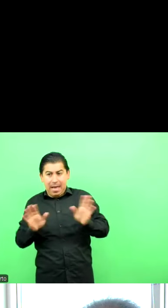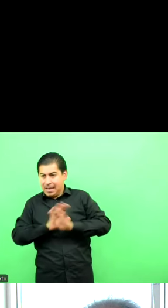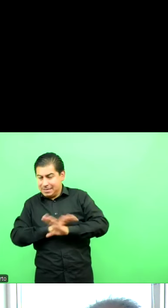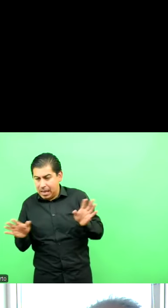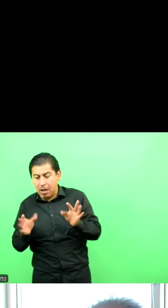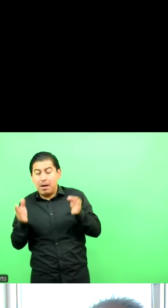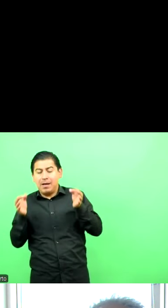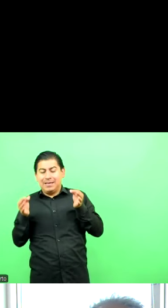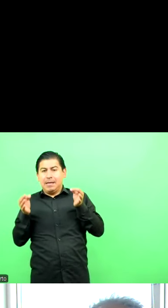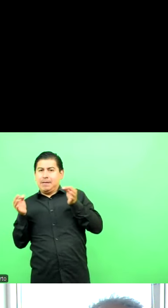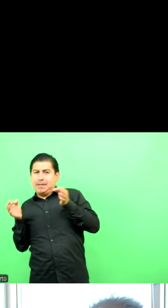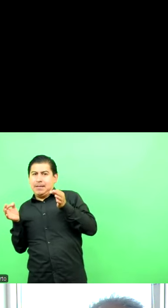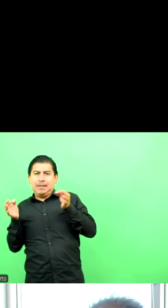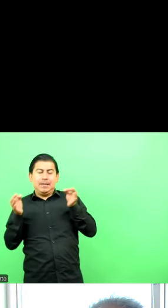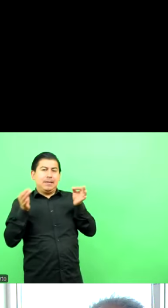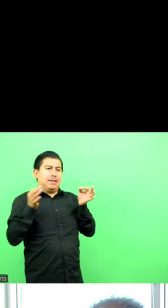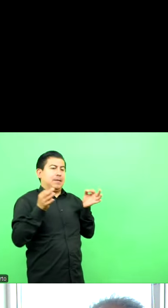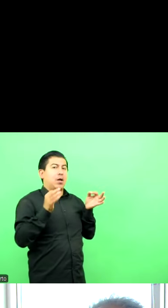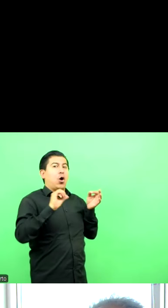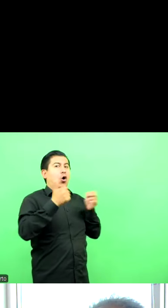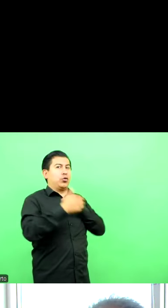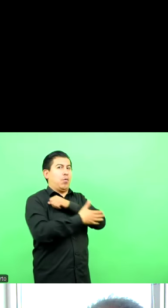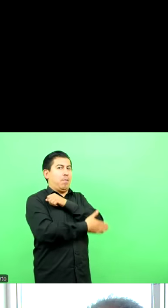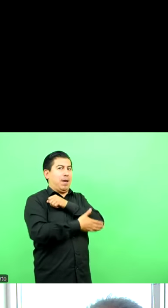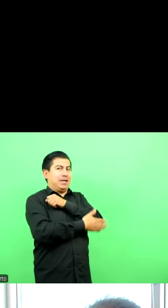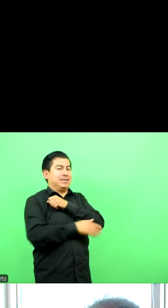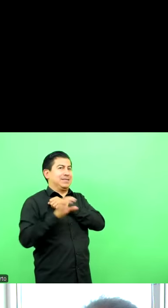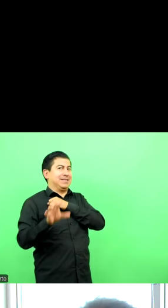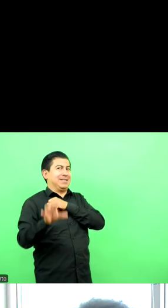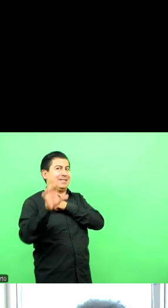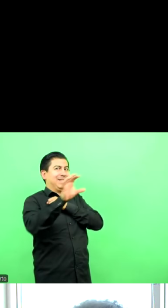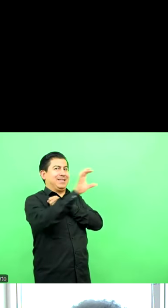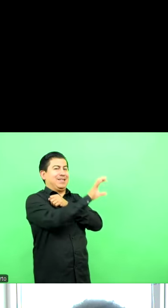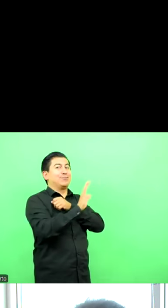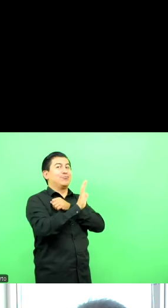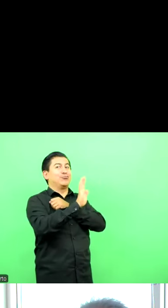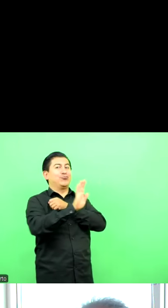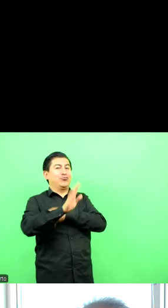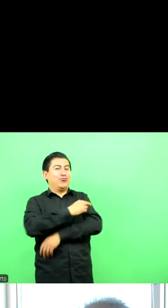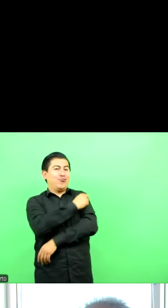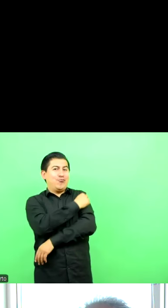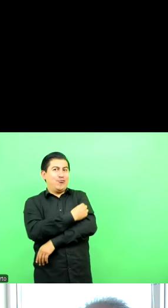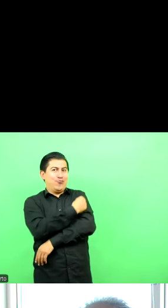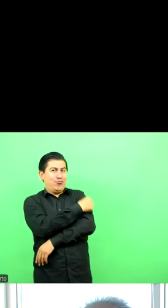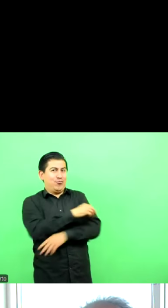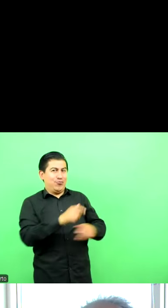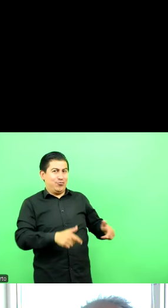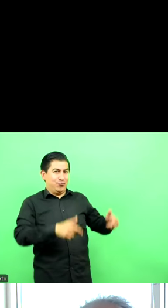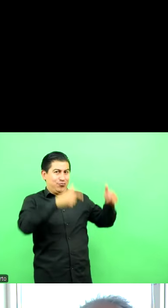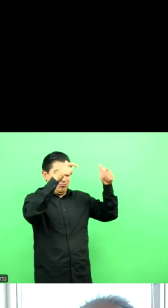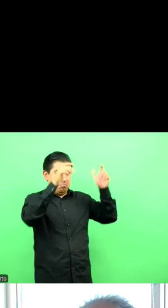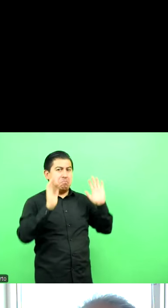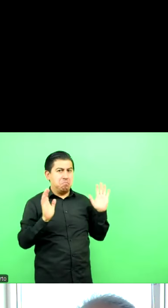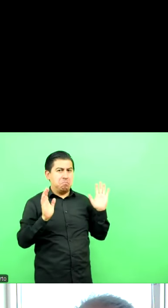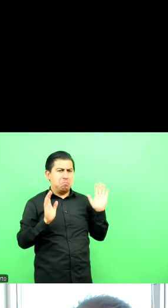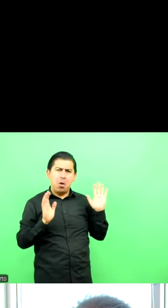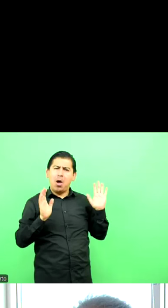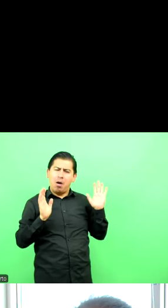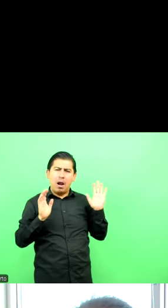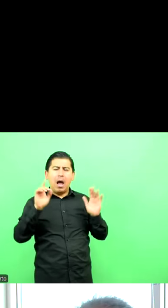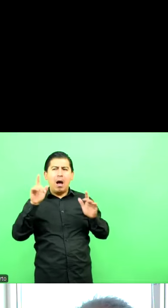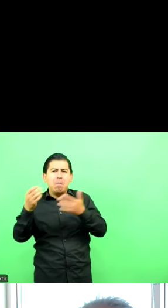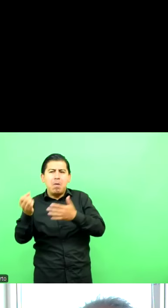lot, and also we know which kind of adjustment we need to do this. My take-home